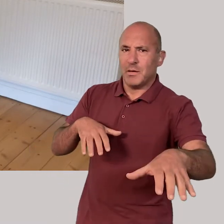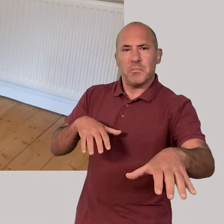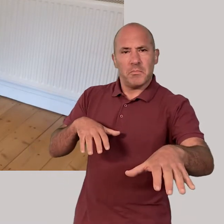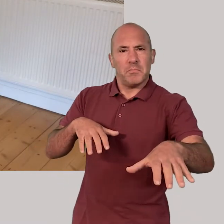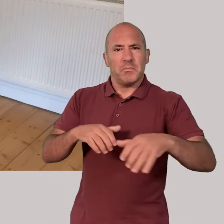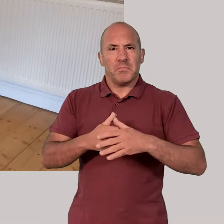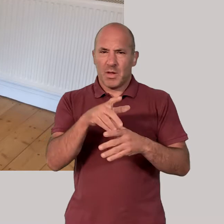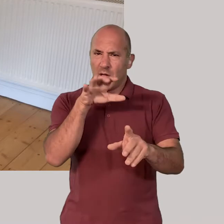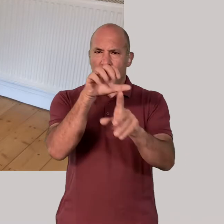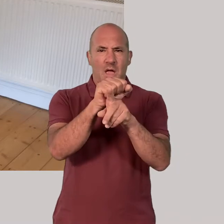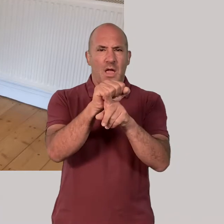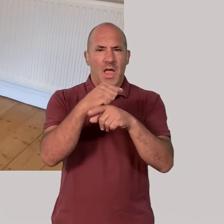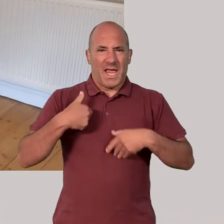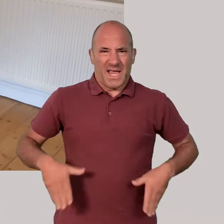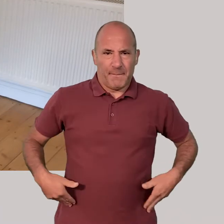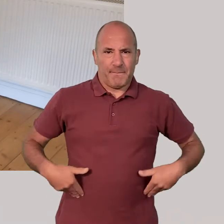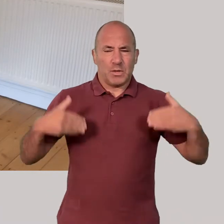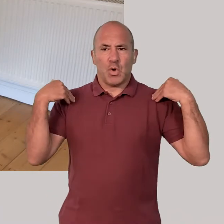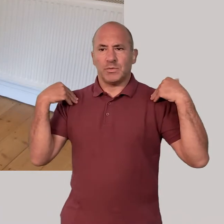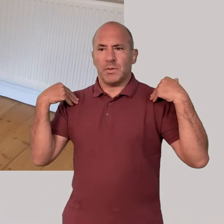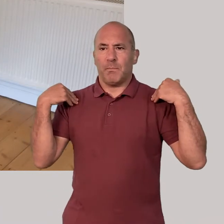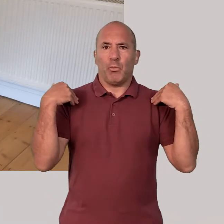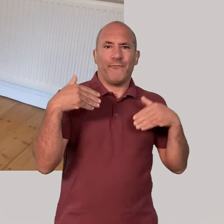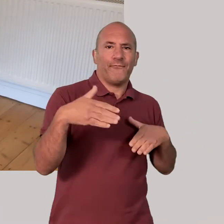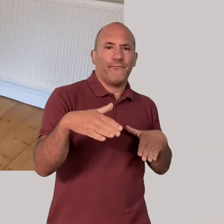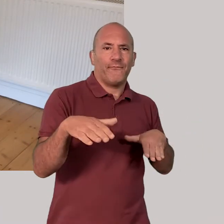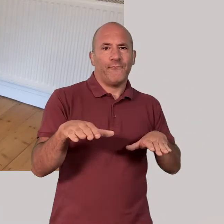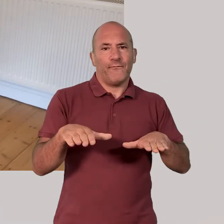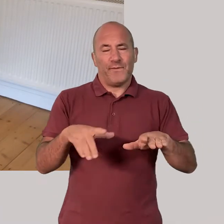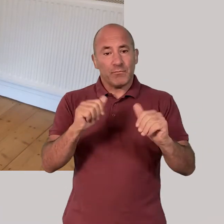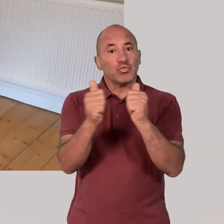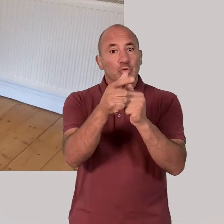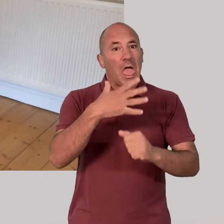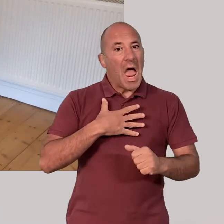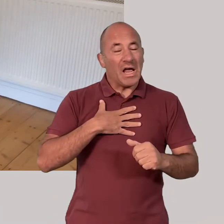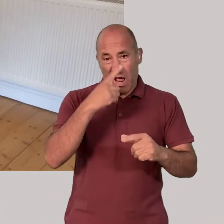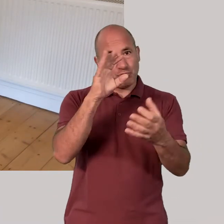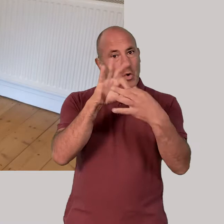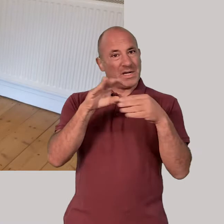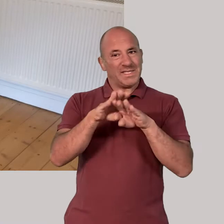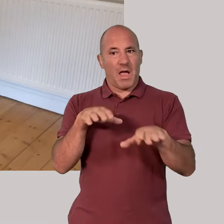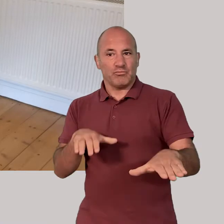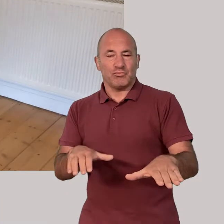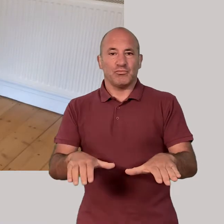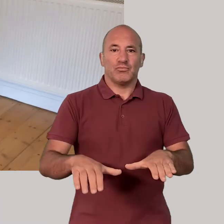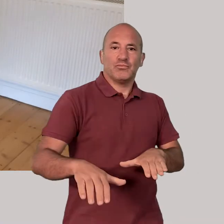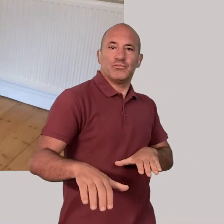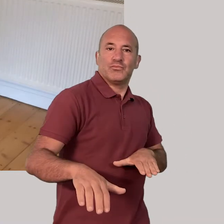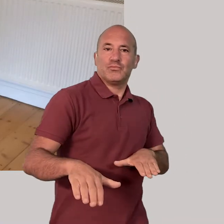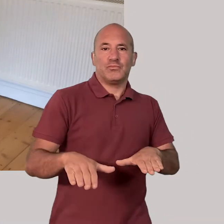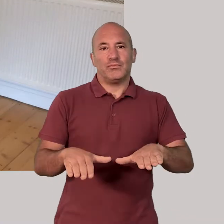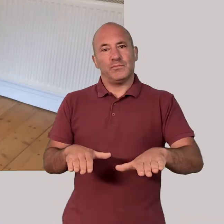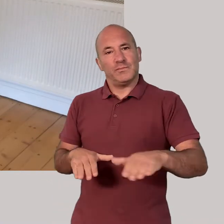other. And you might also notice that my hips and my shoulders are starting to go. So